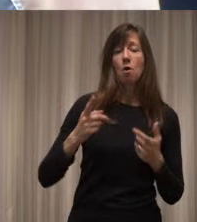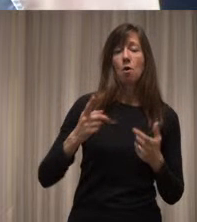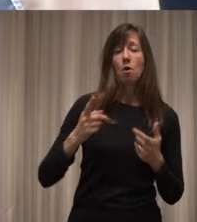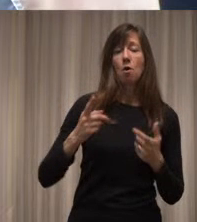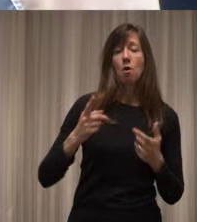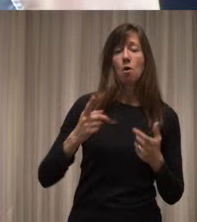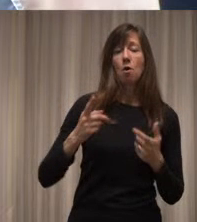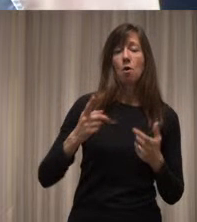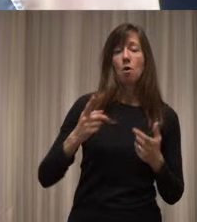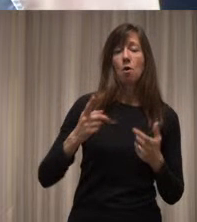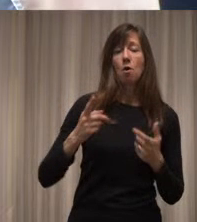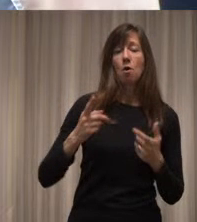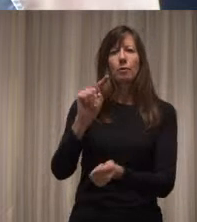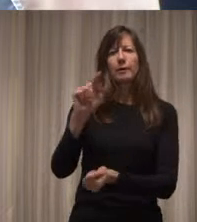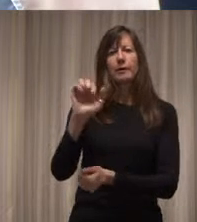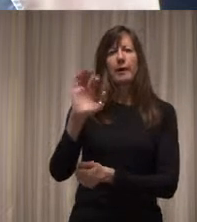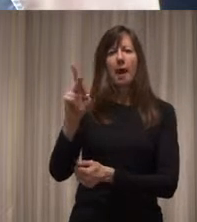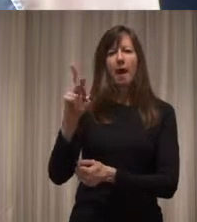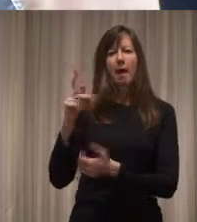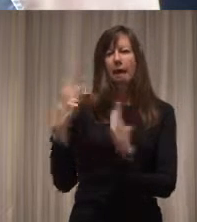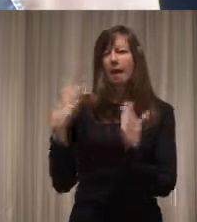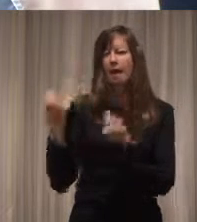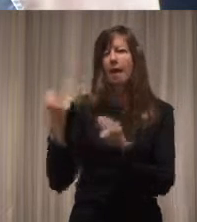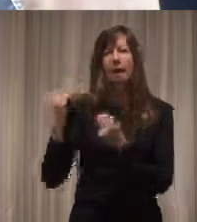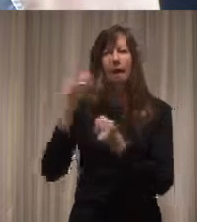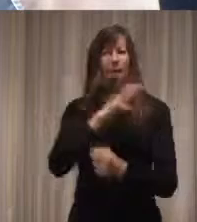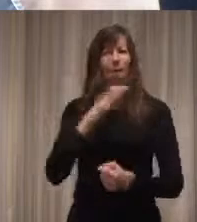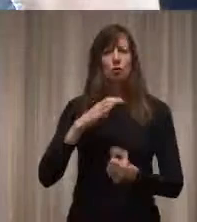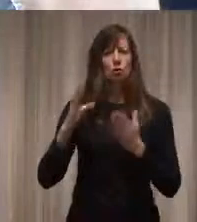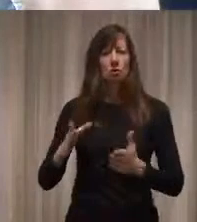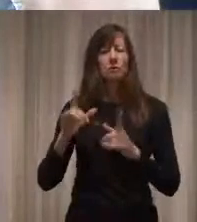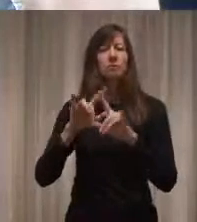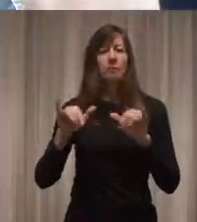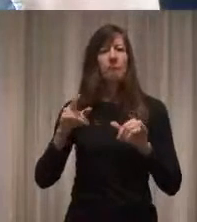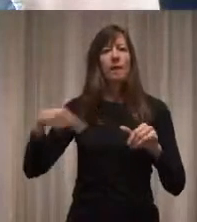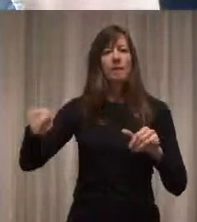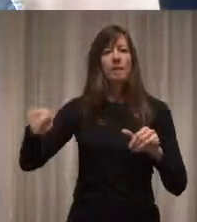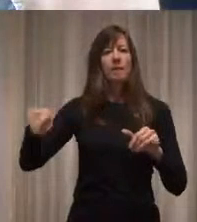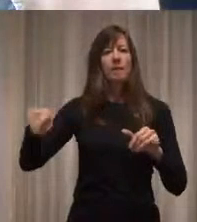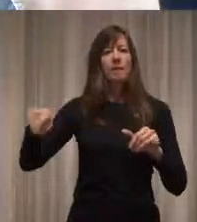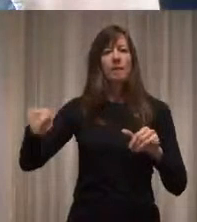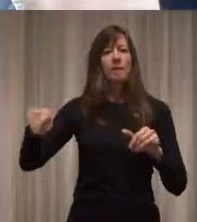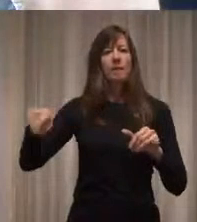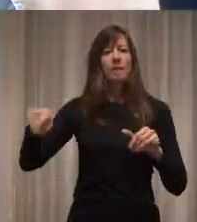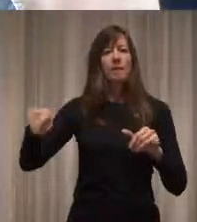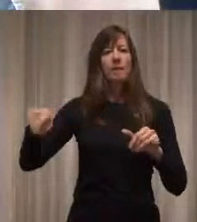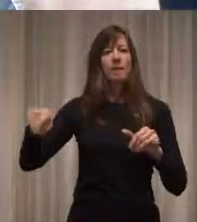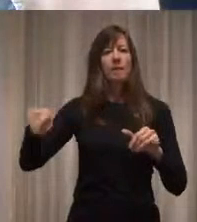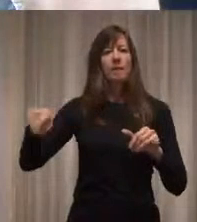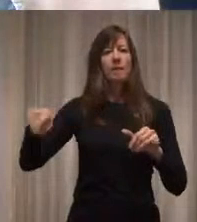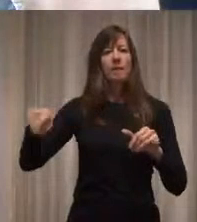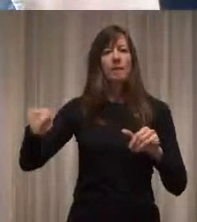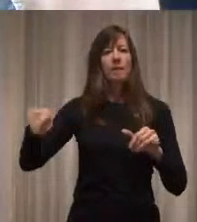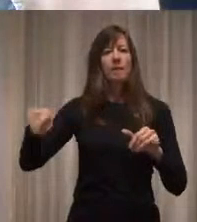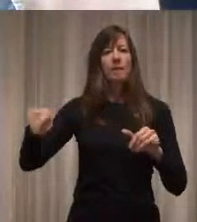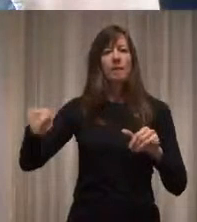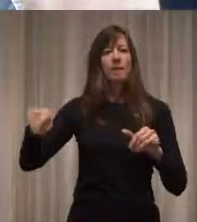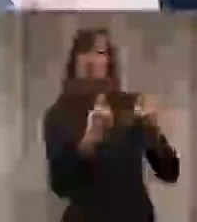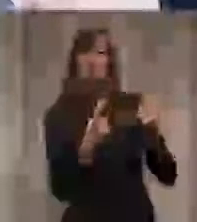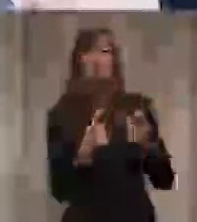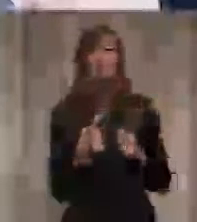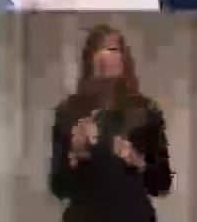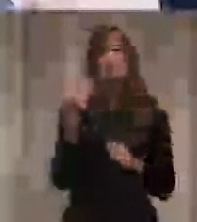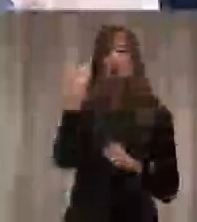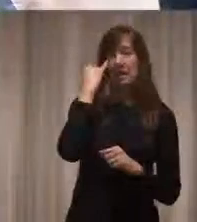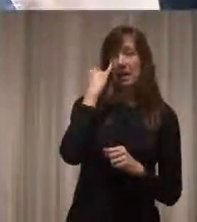whoever makes sense to expertly answer your questions about how this is going to work. And if you have questions that aren't on the FAQ now,